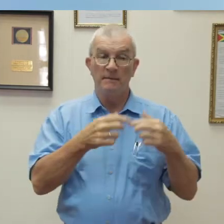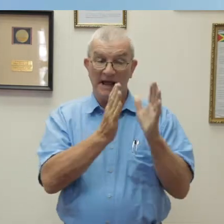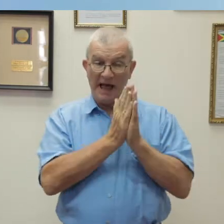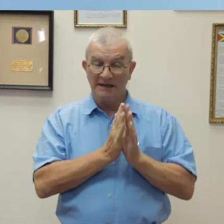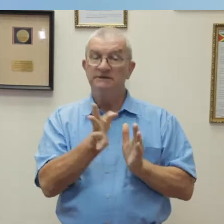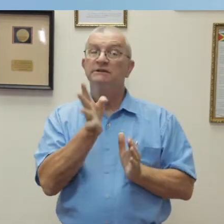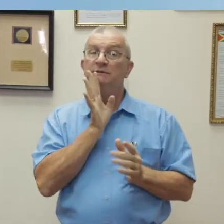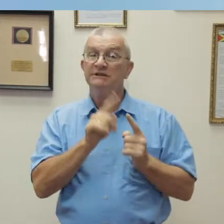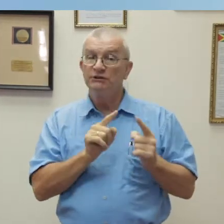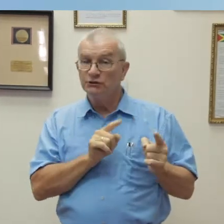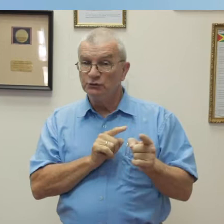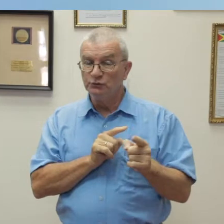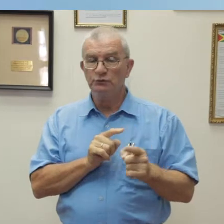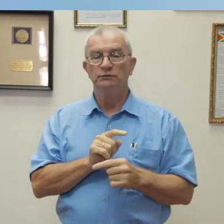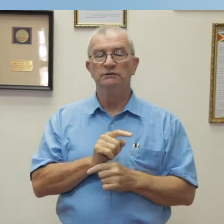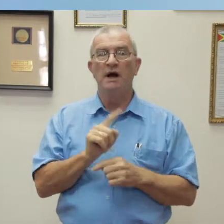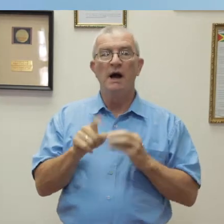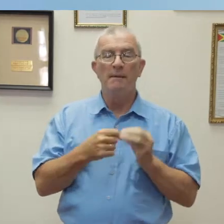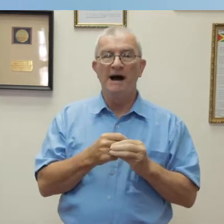you about